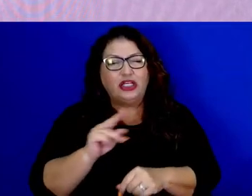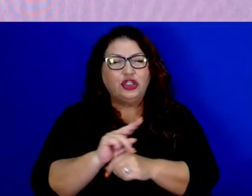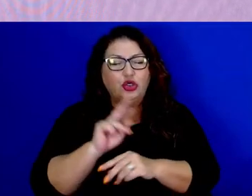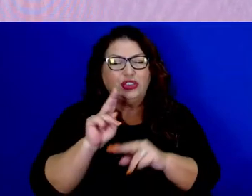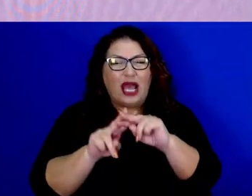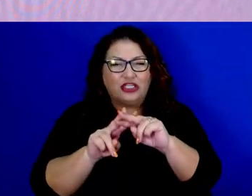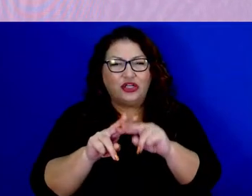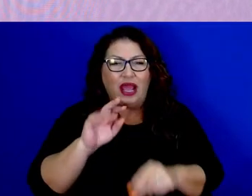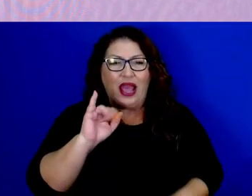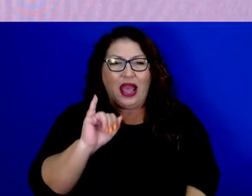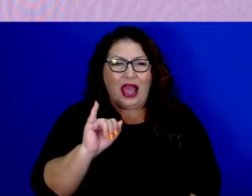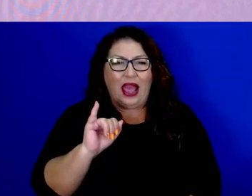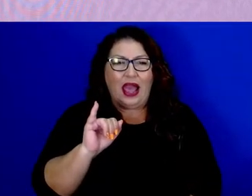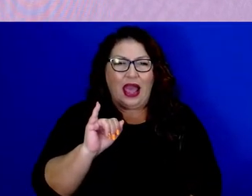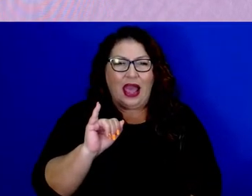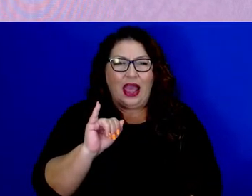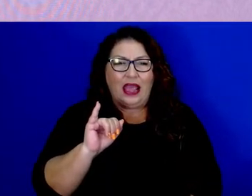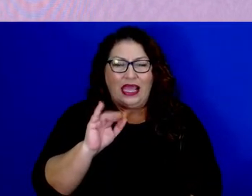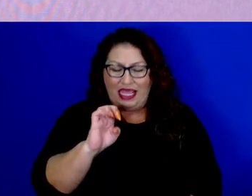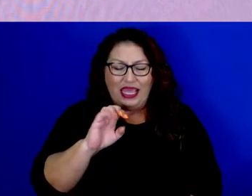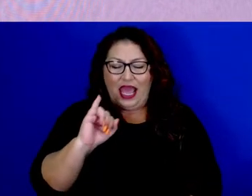EIGEINDEX,